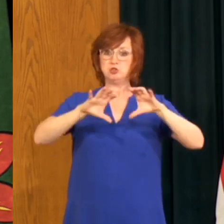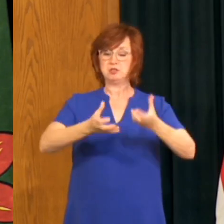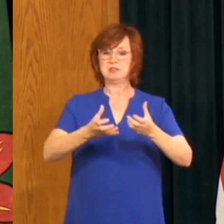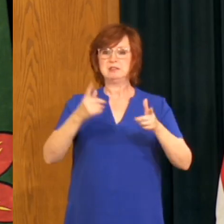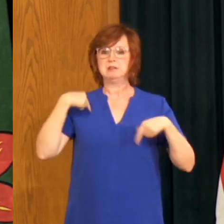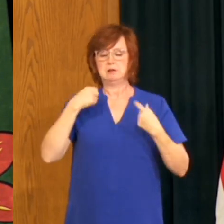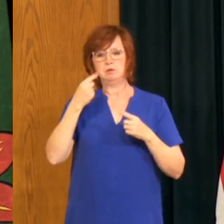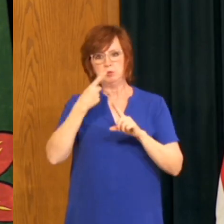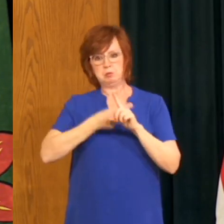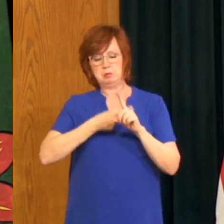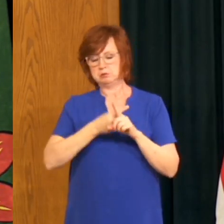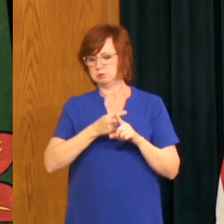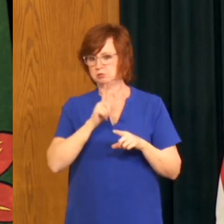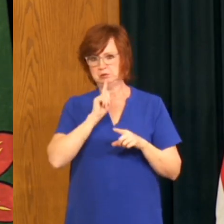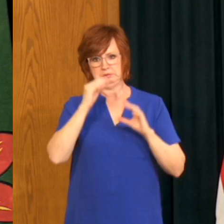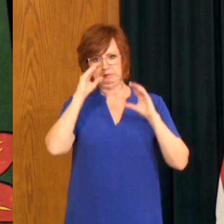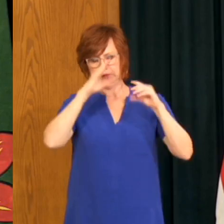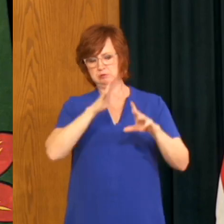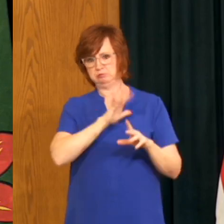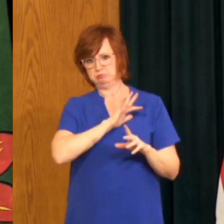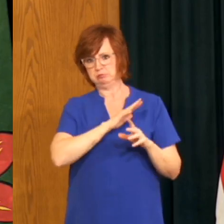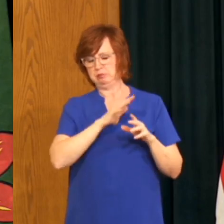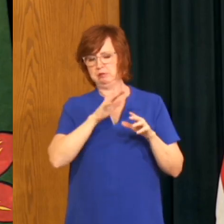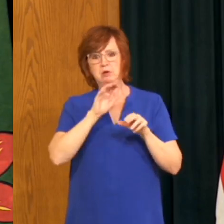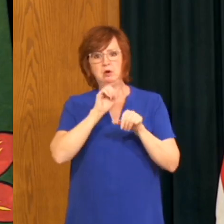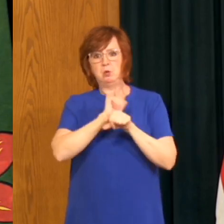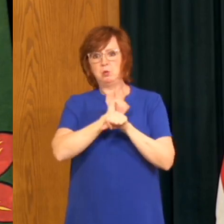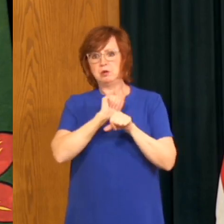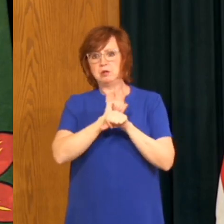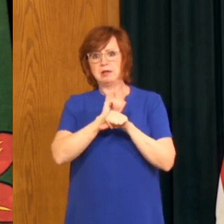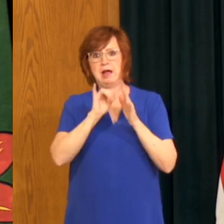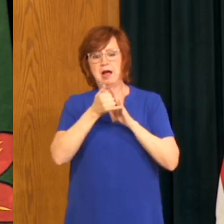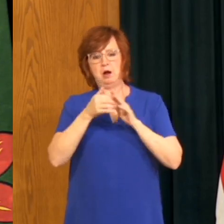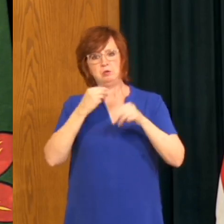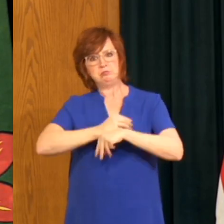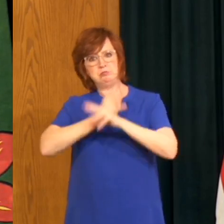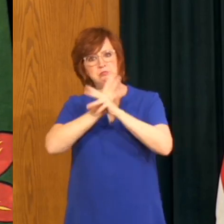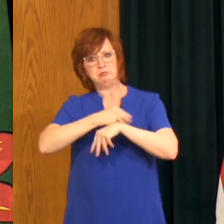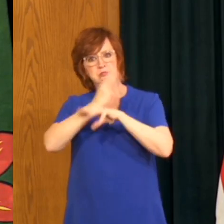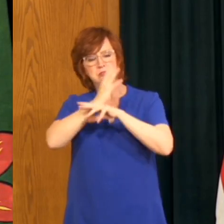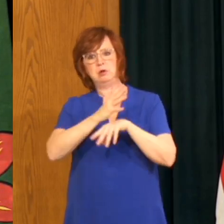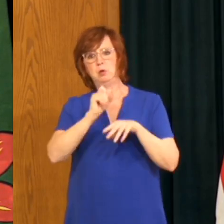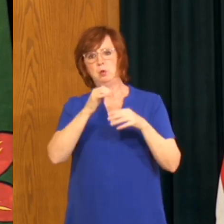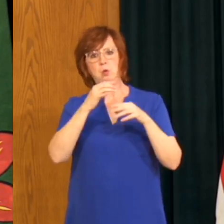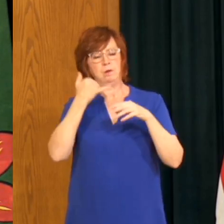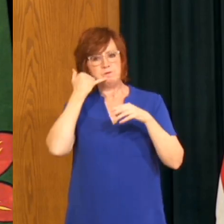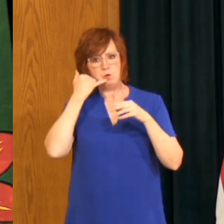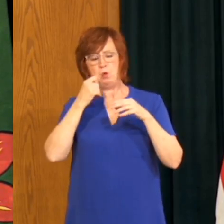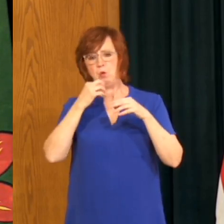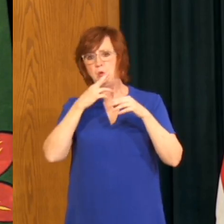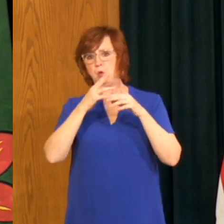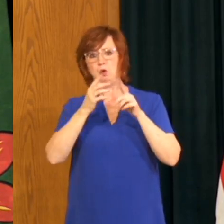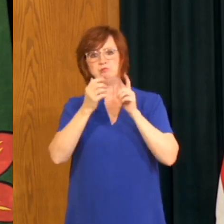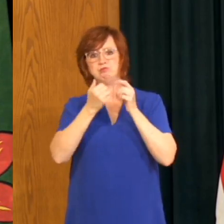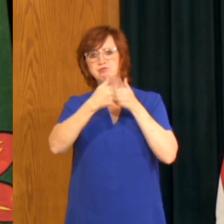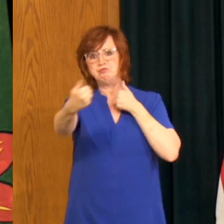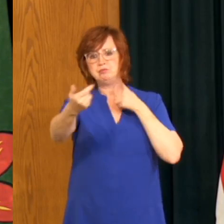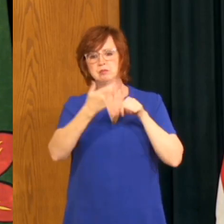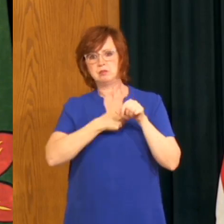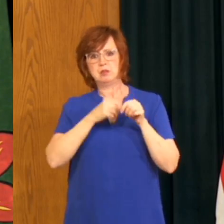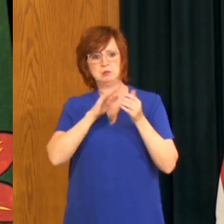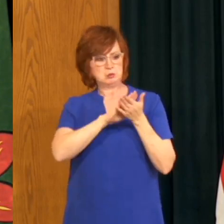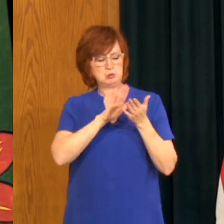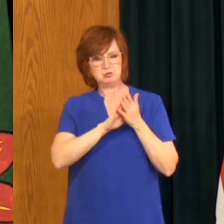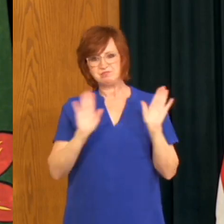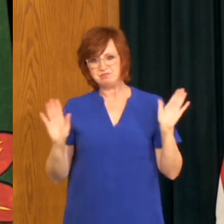the opportunity for our students to finish their studies through distance-based learning. Recently, we've been asked a number of questions on the potential